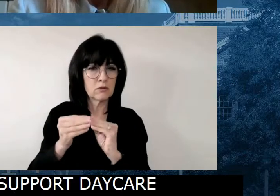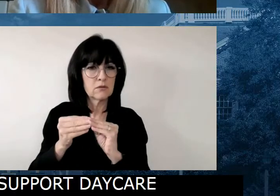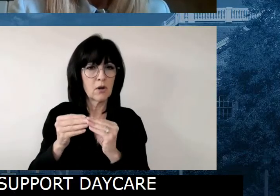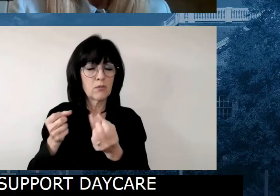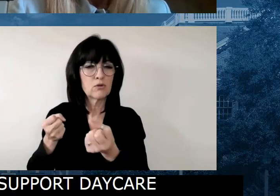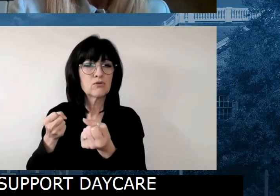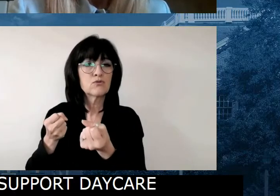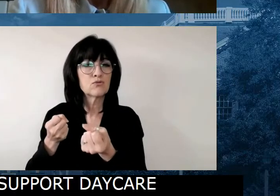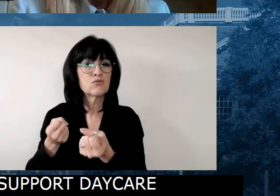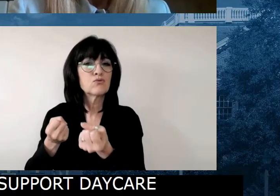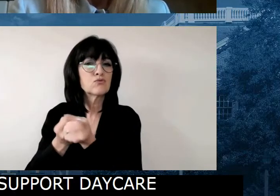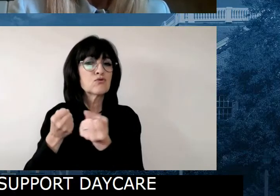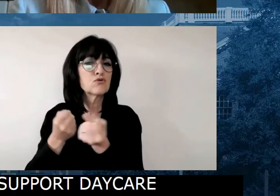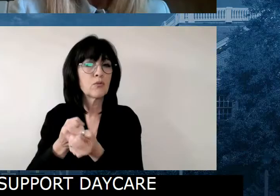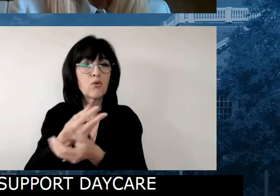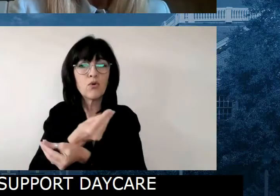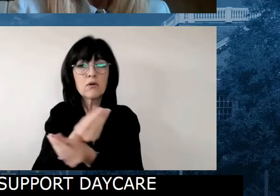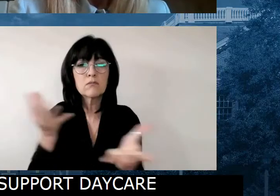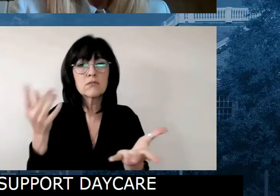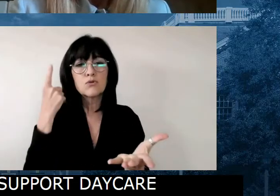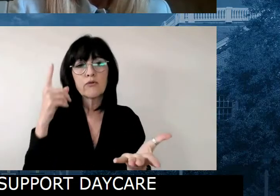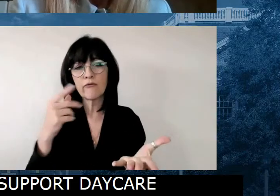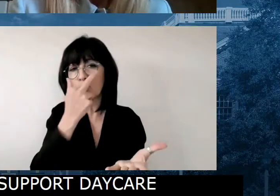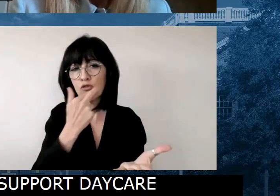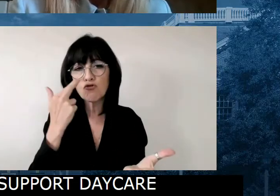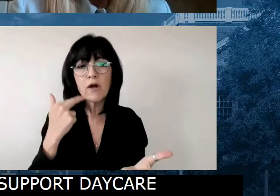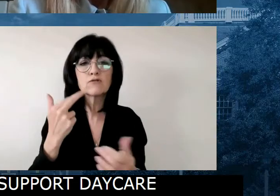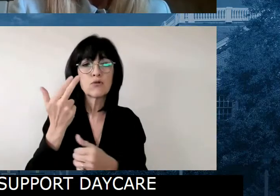and smaller businesses. And so just to give